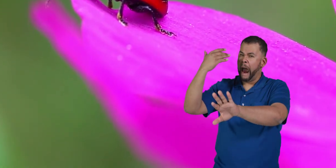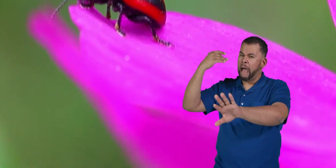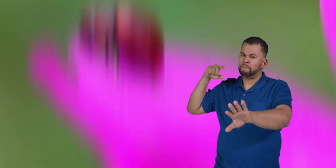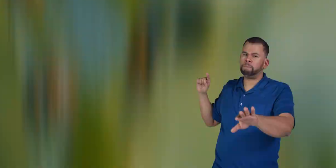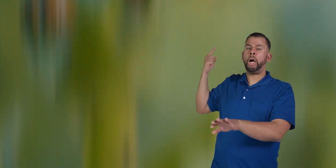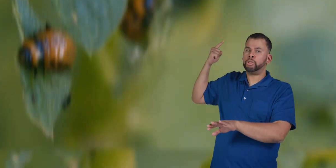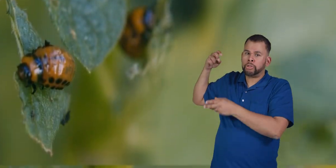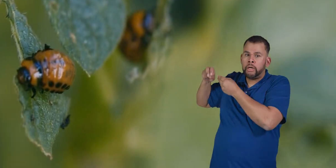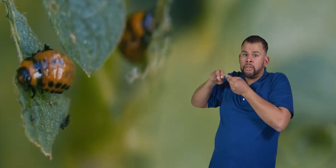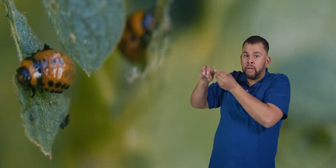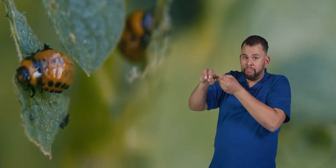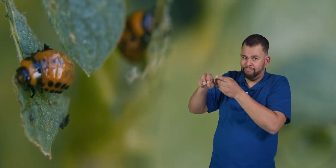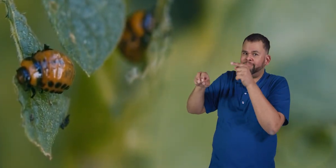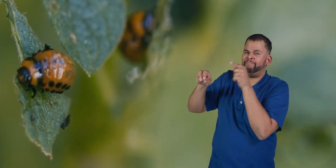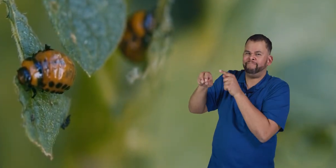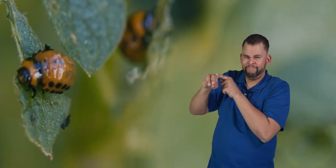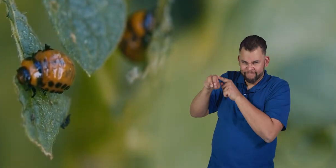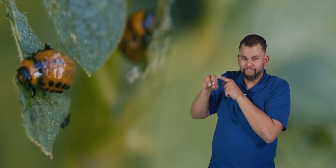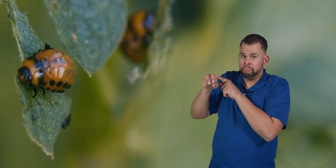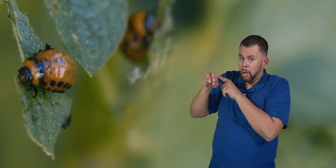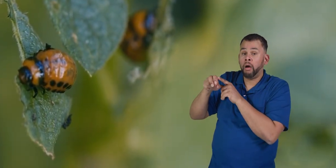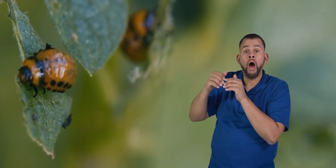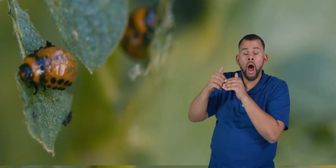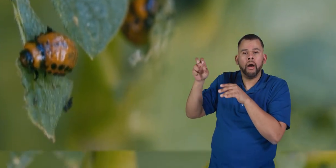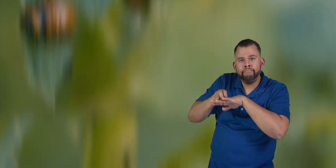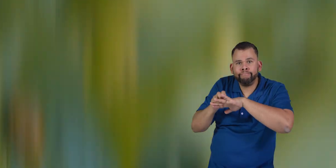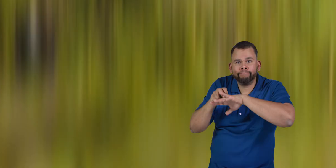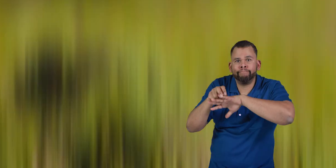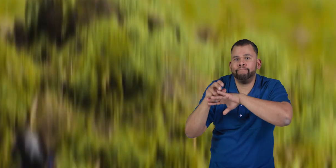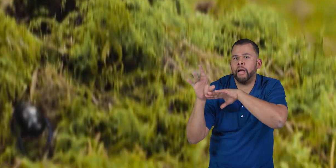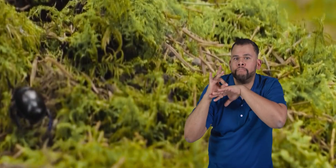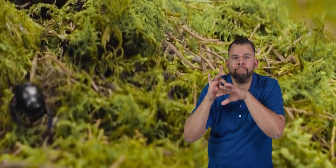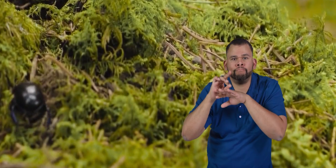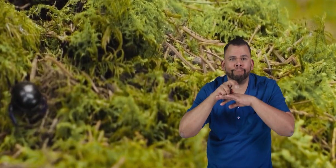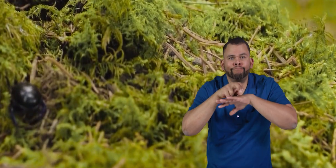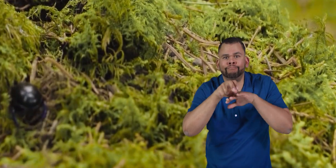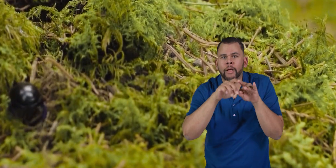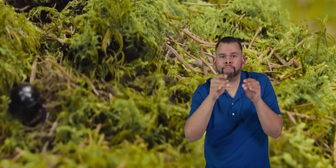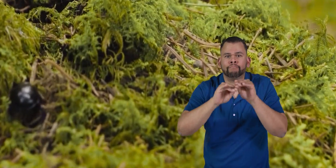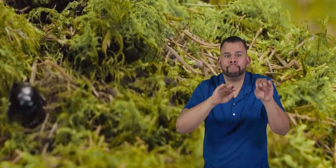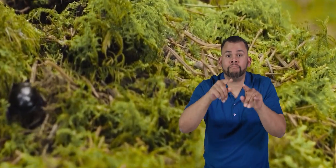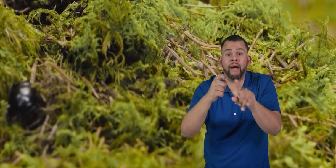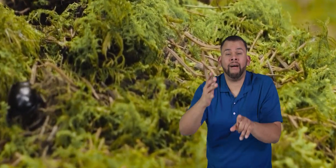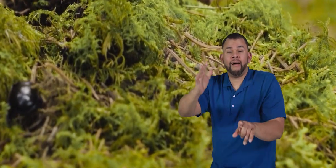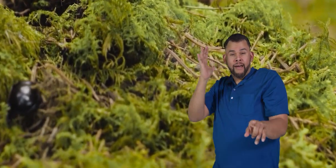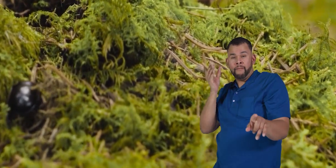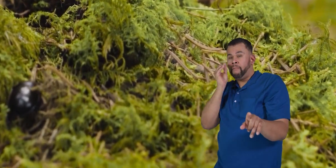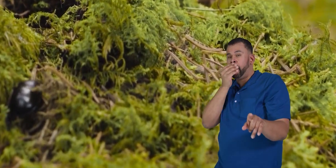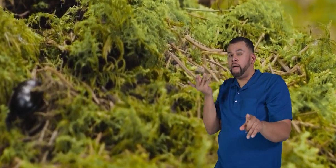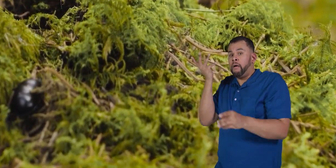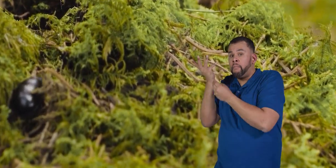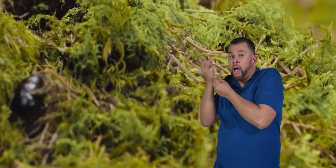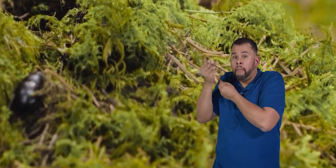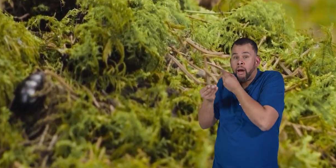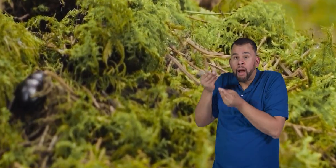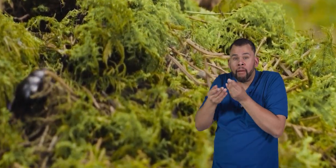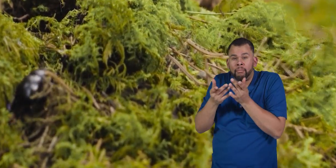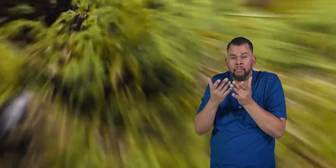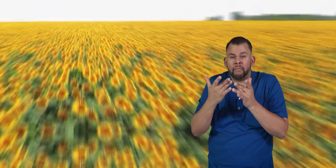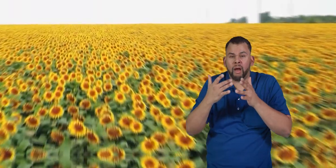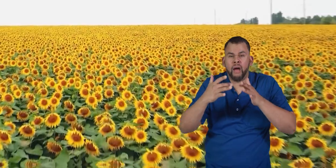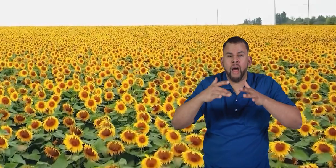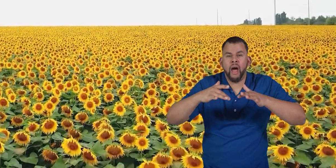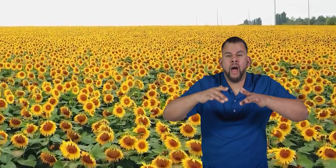years ago beetles were probably the first pollinators they would have crawled in and out of prehistoric flowering plants